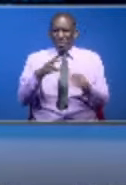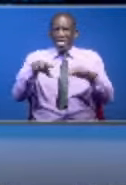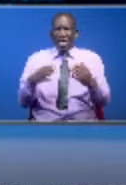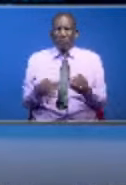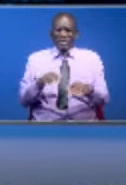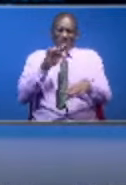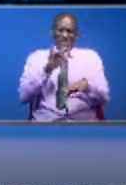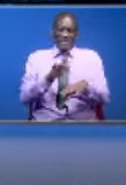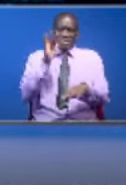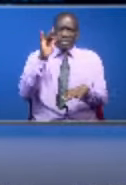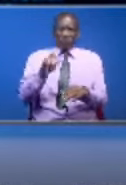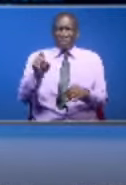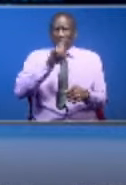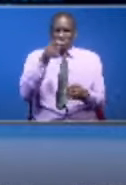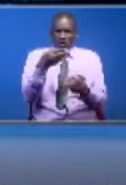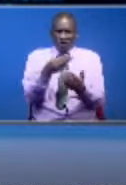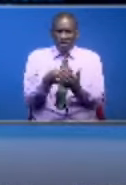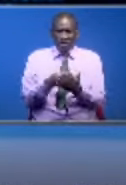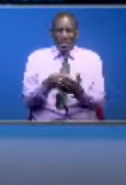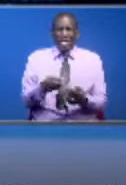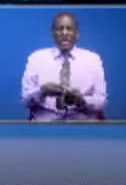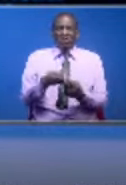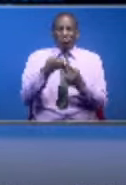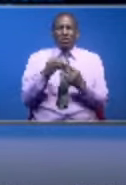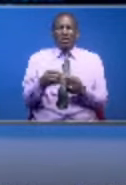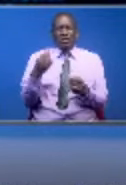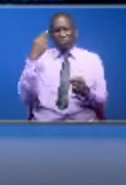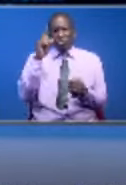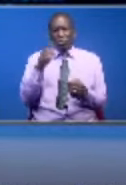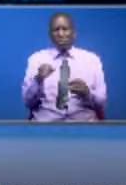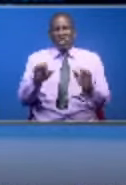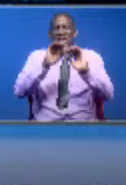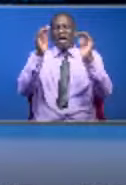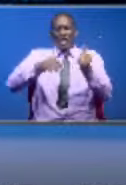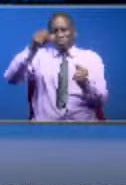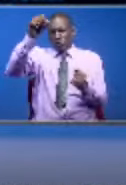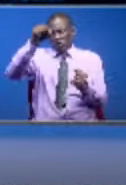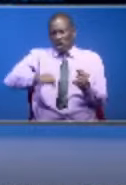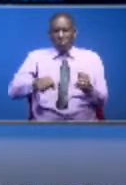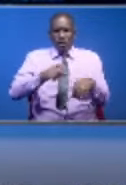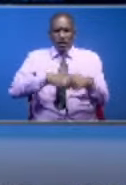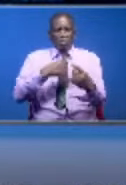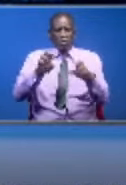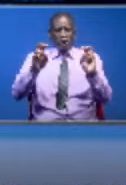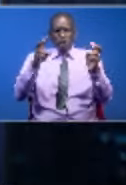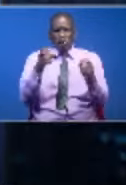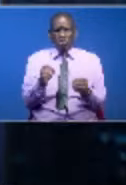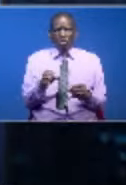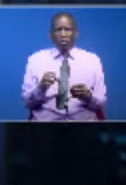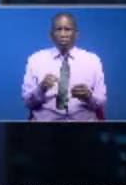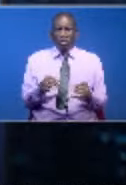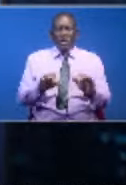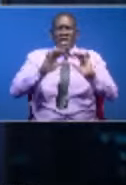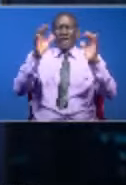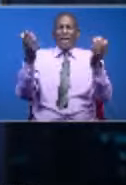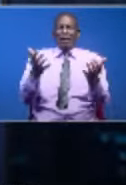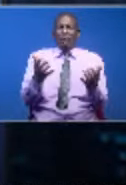sensitive the question of financing, especially for the global south, is when it comes to these matters of the global scene.